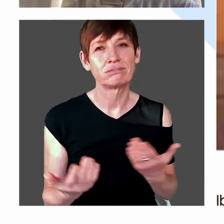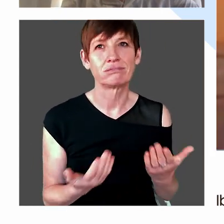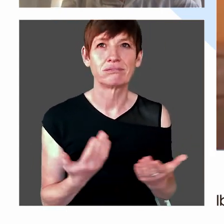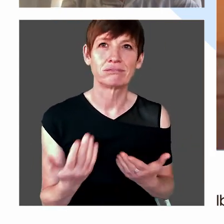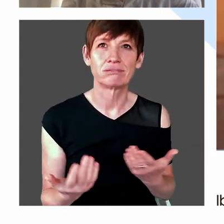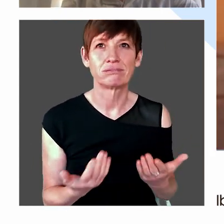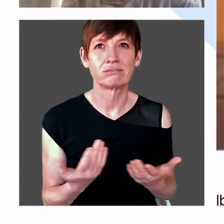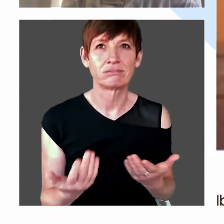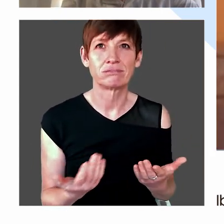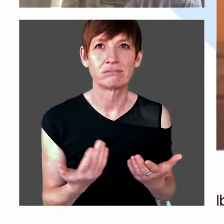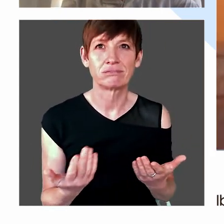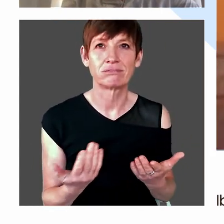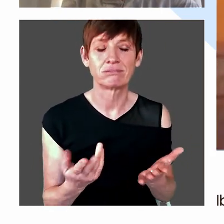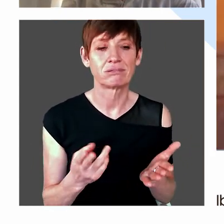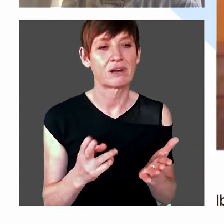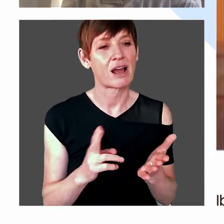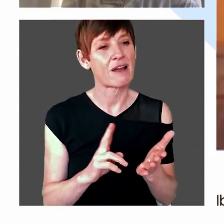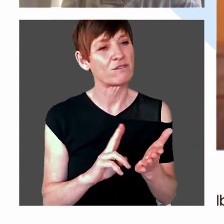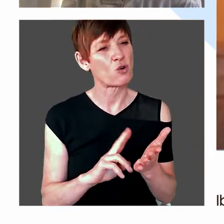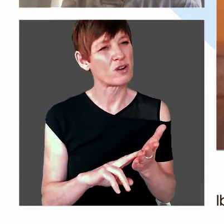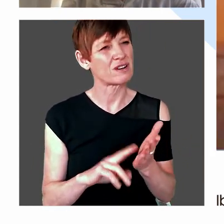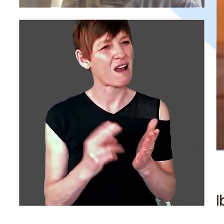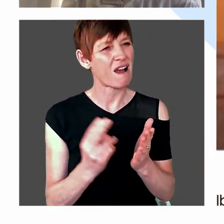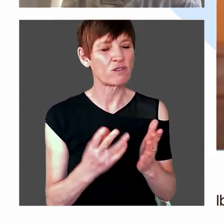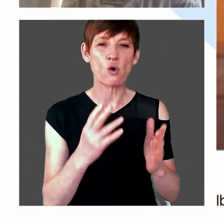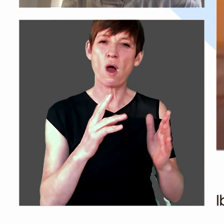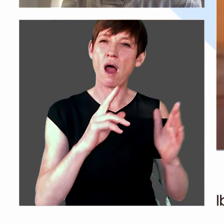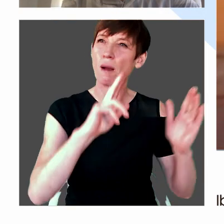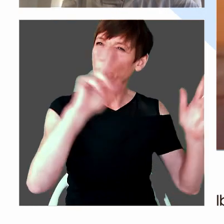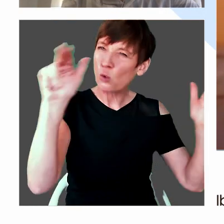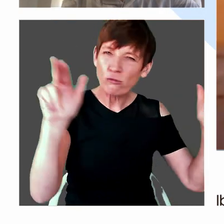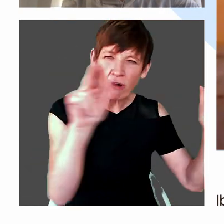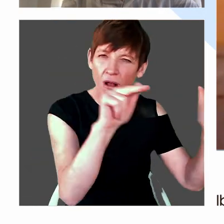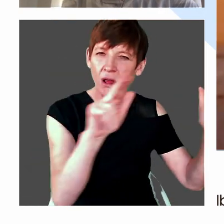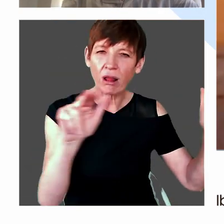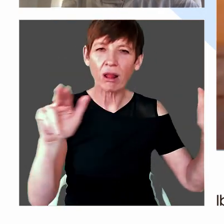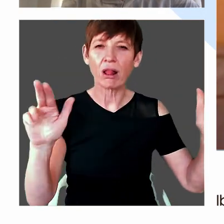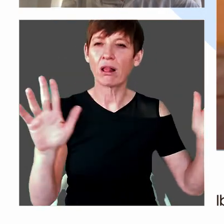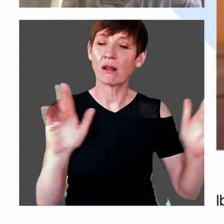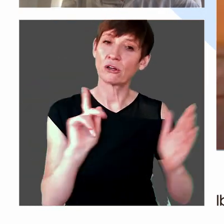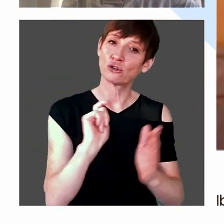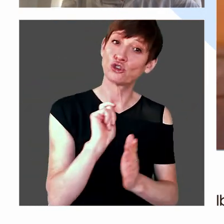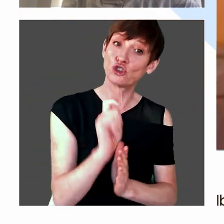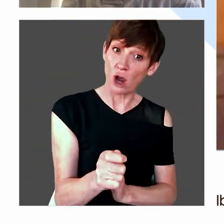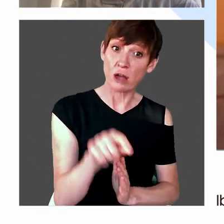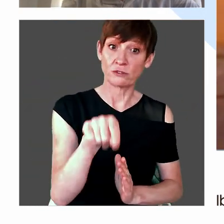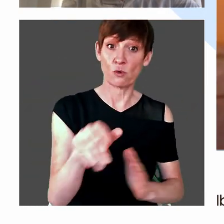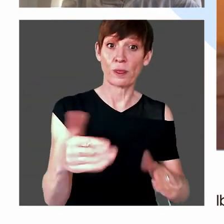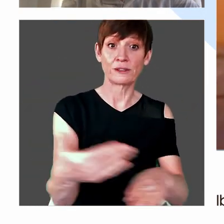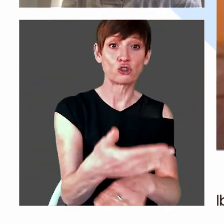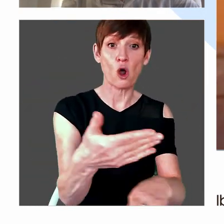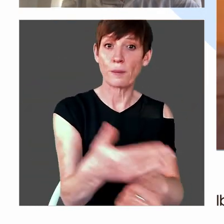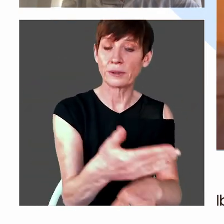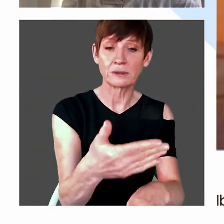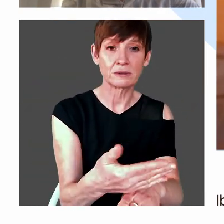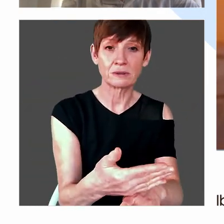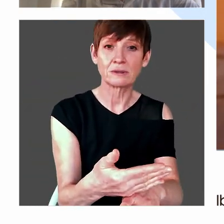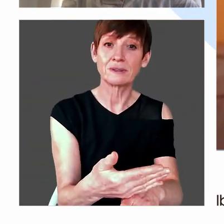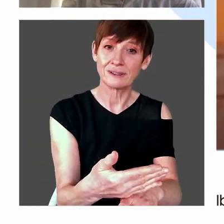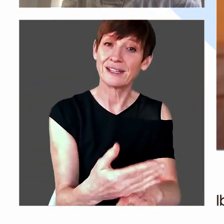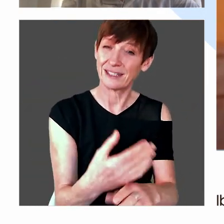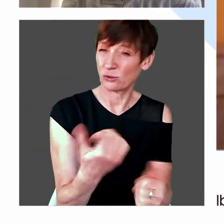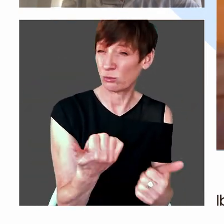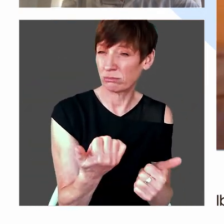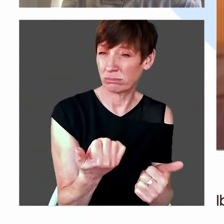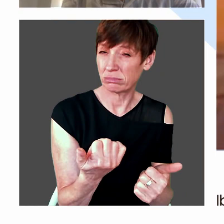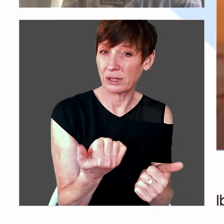a normal artist, like a mural or something, charging for the job is often a good way